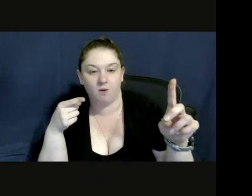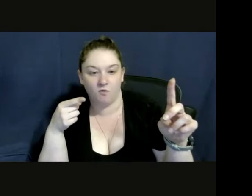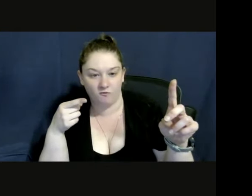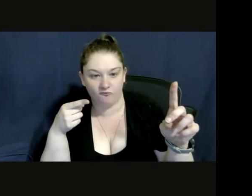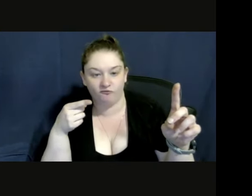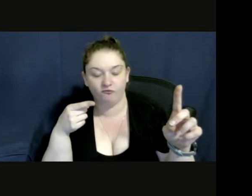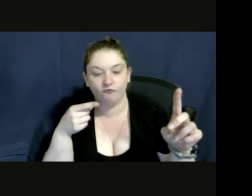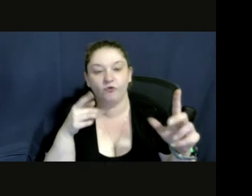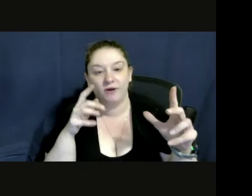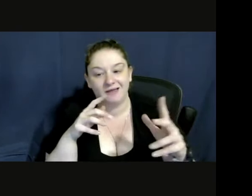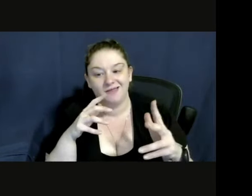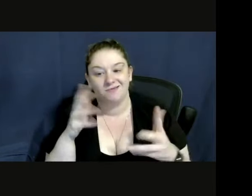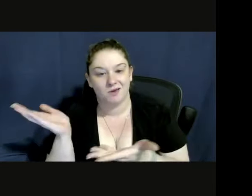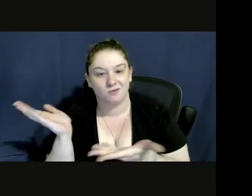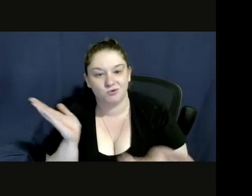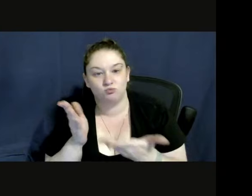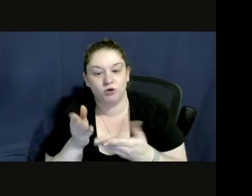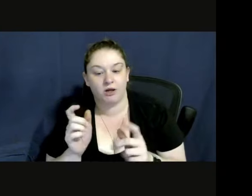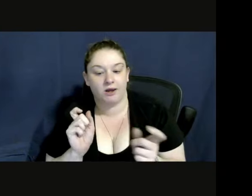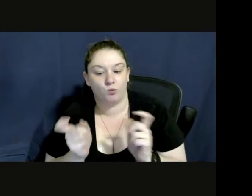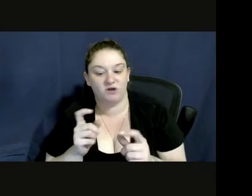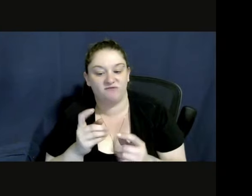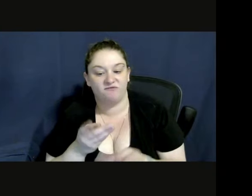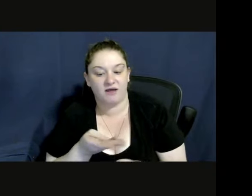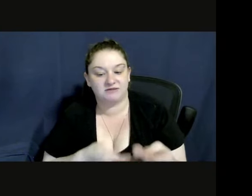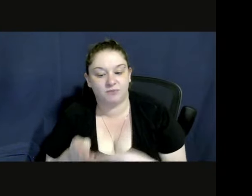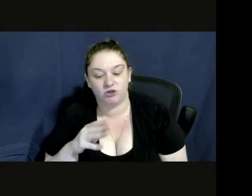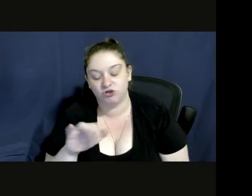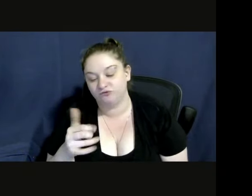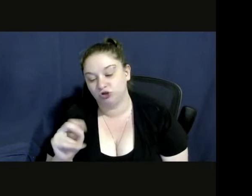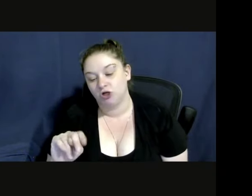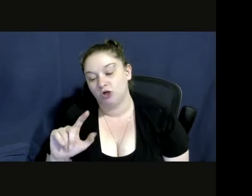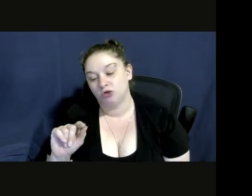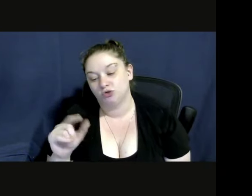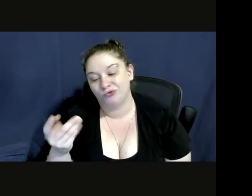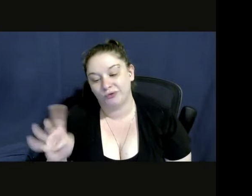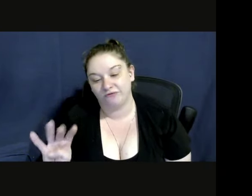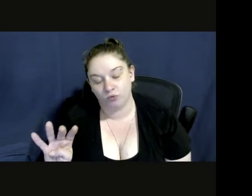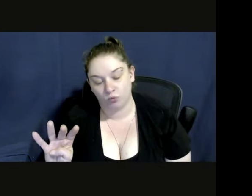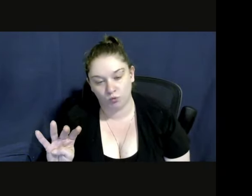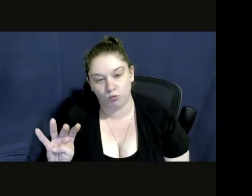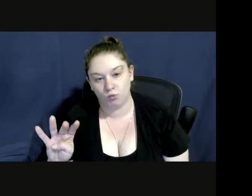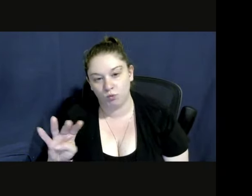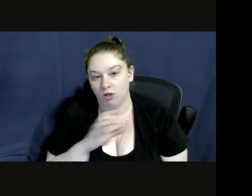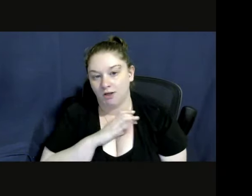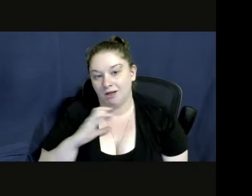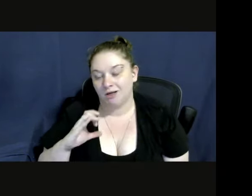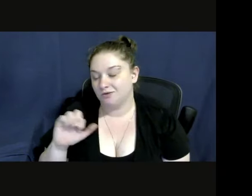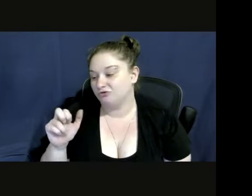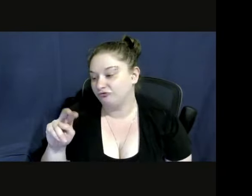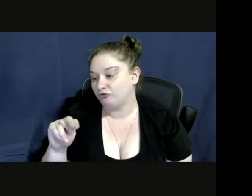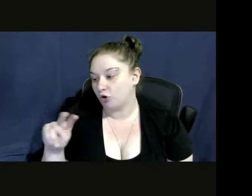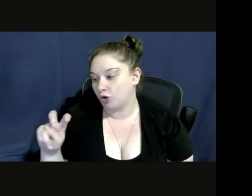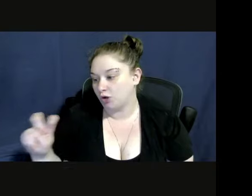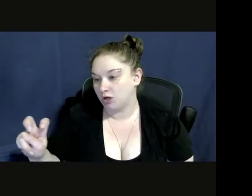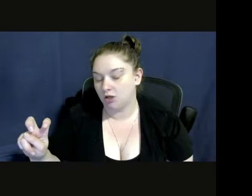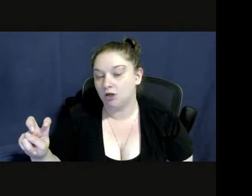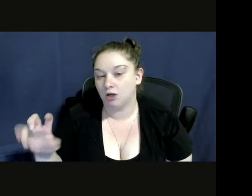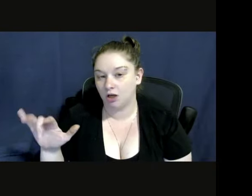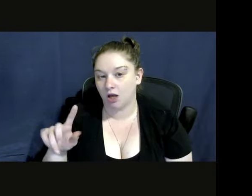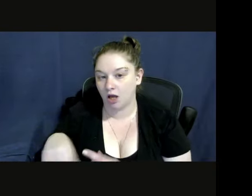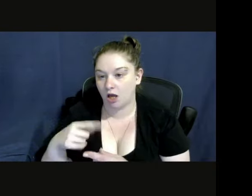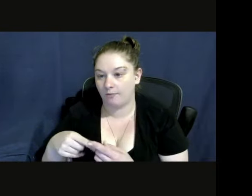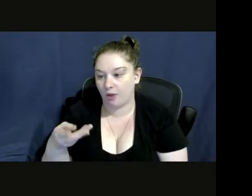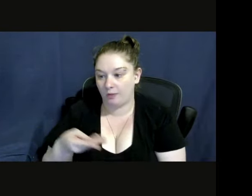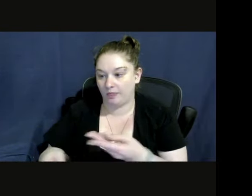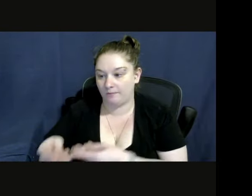with a revised budget in January of 2024. And Councilor Varney's comments about the budget committee sort